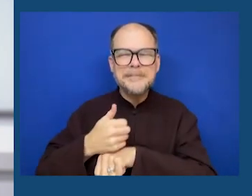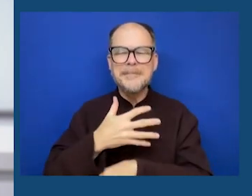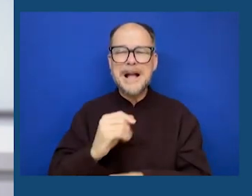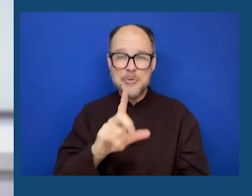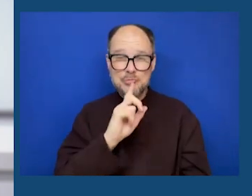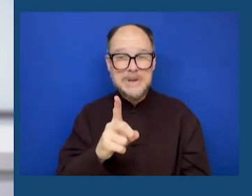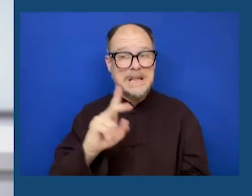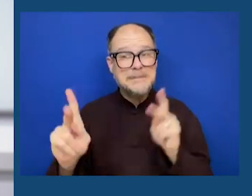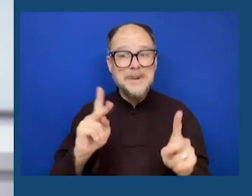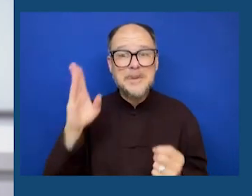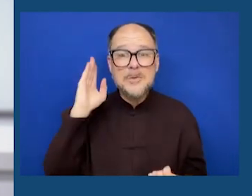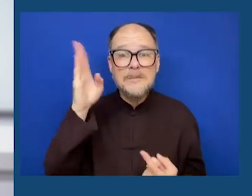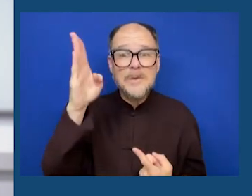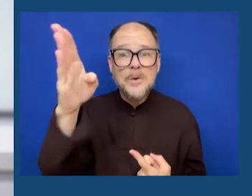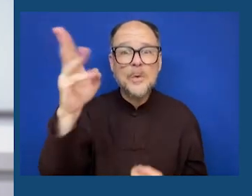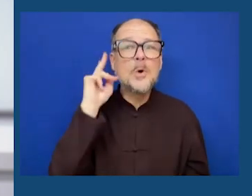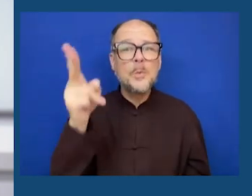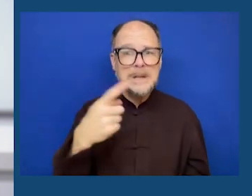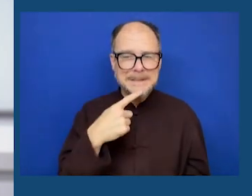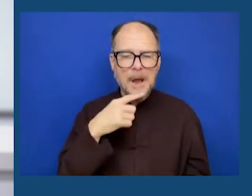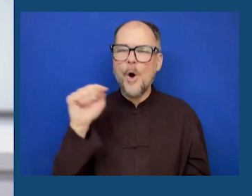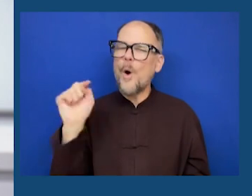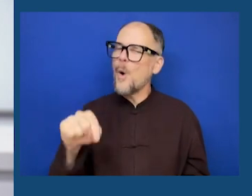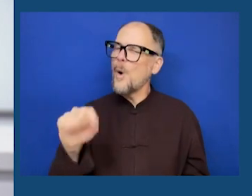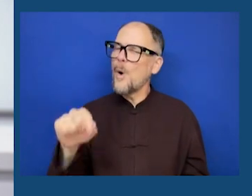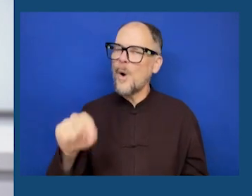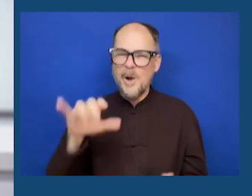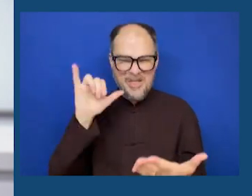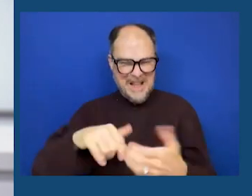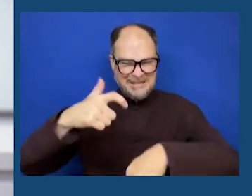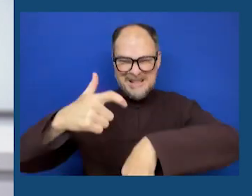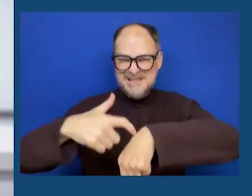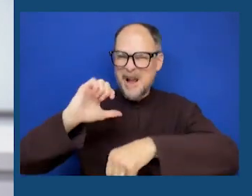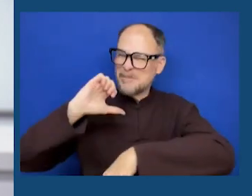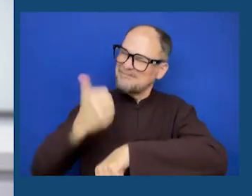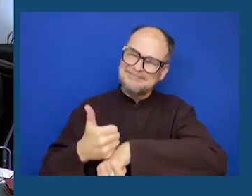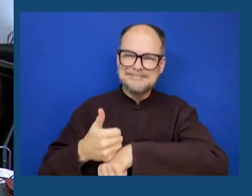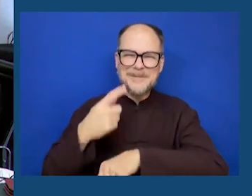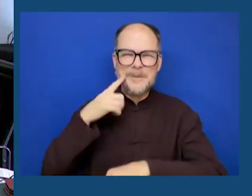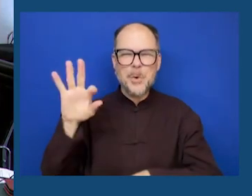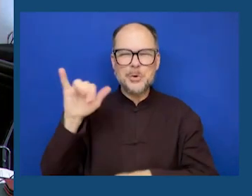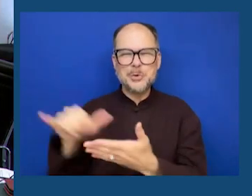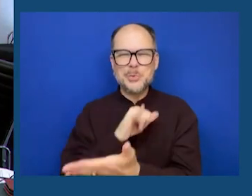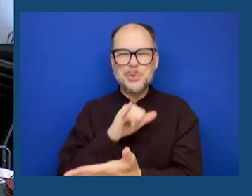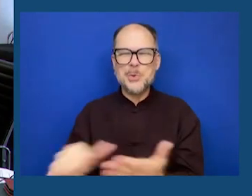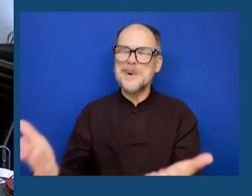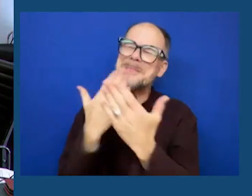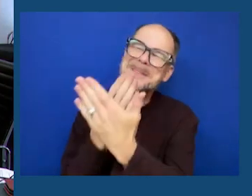future will say, yeah, that's when it all began for New York. So thank you. Thank you, everyone. Thank you.